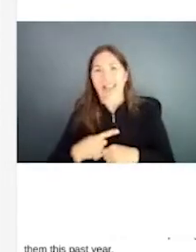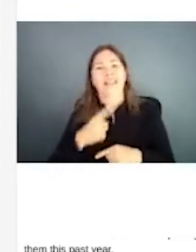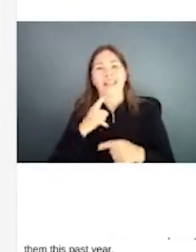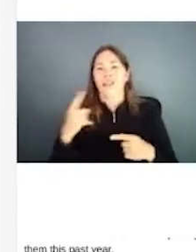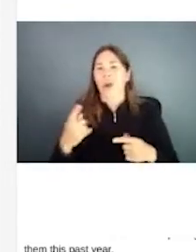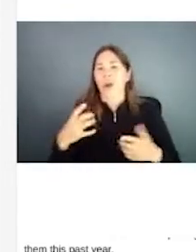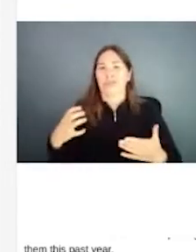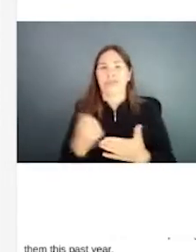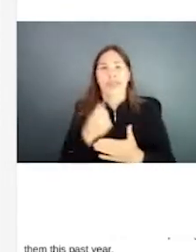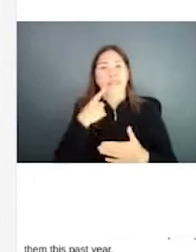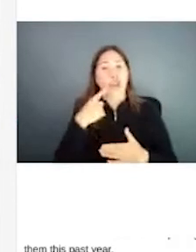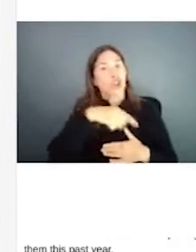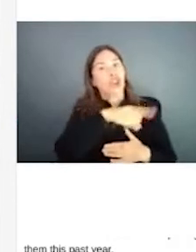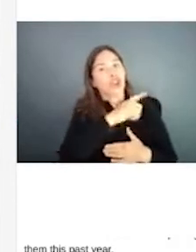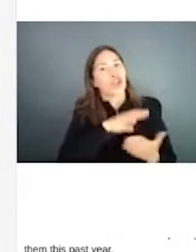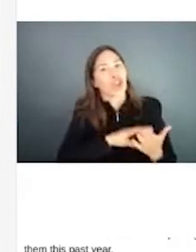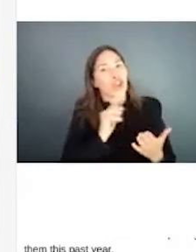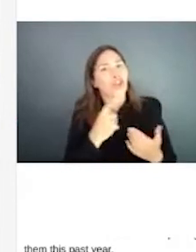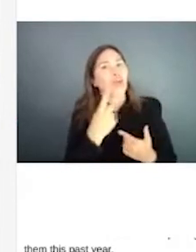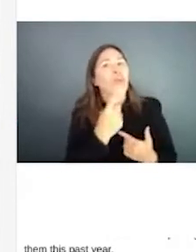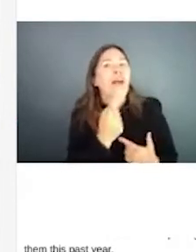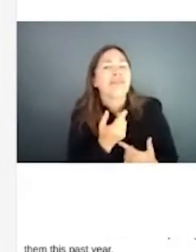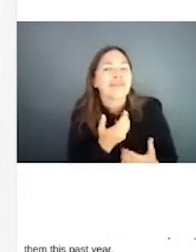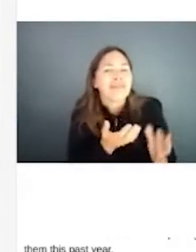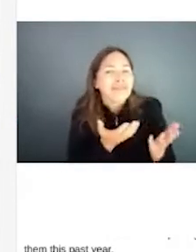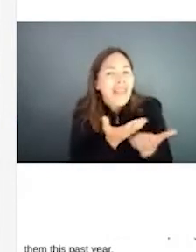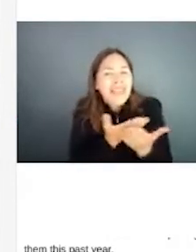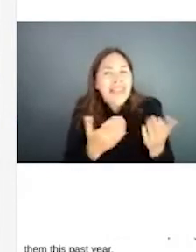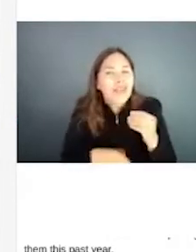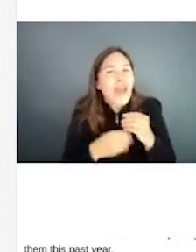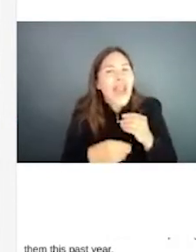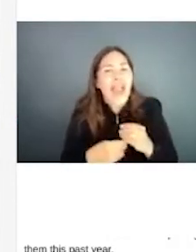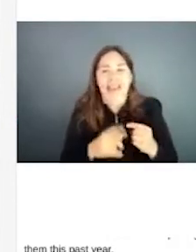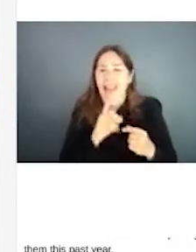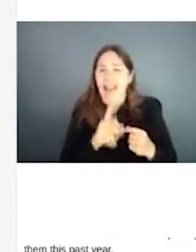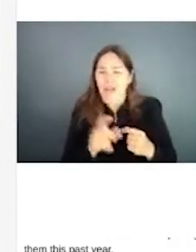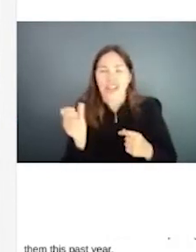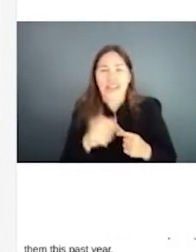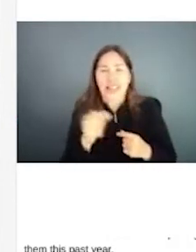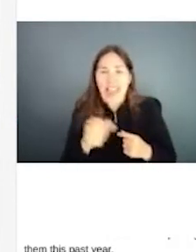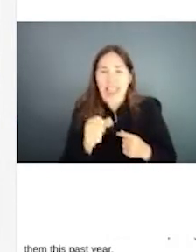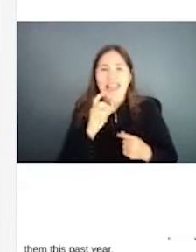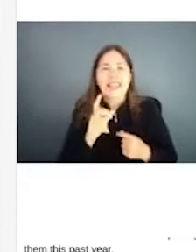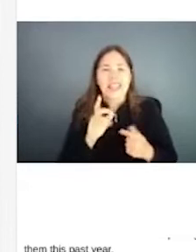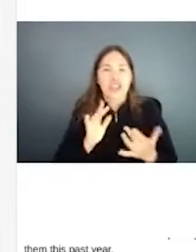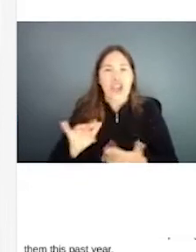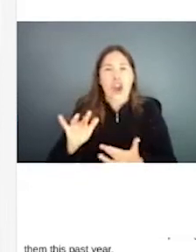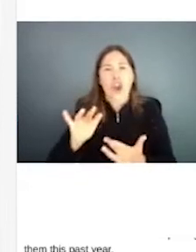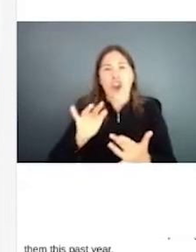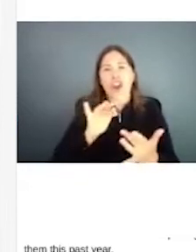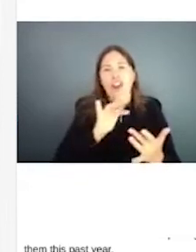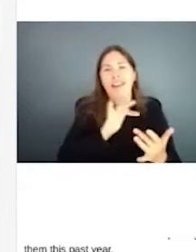opportunity for you to learn that little thing. So absolutely, there's just it's sort of this journey, and you don't